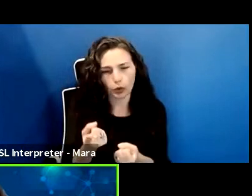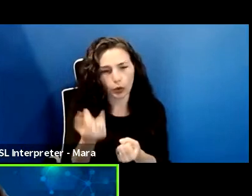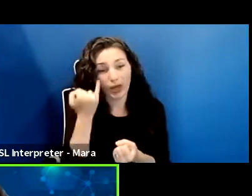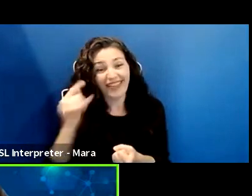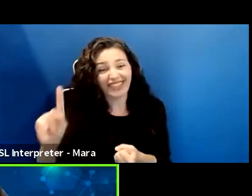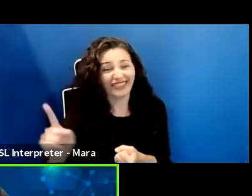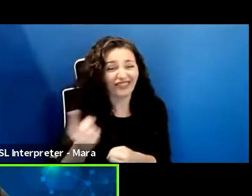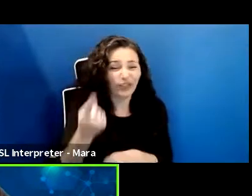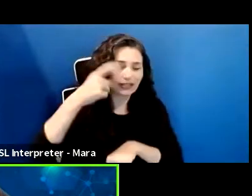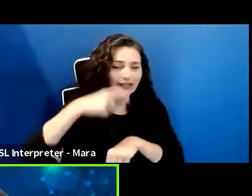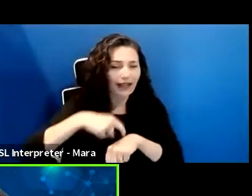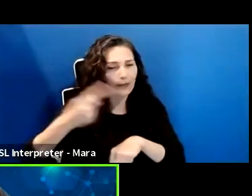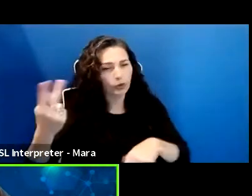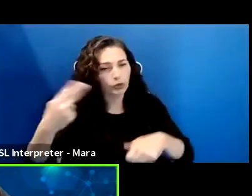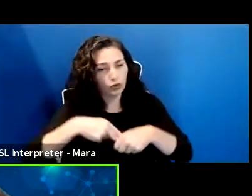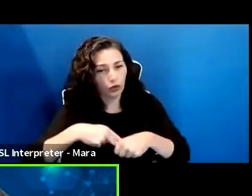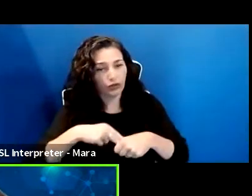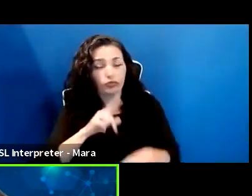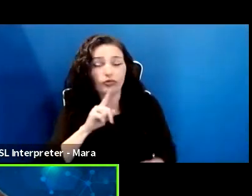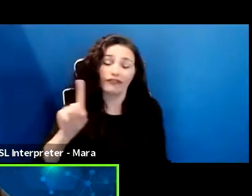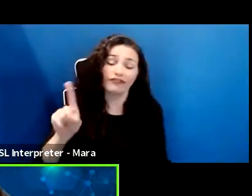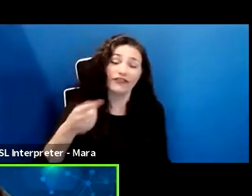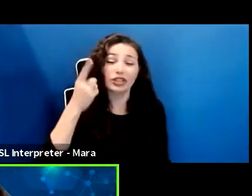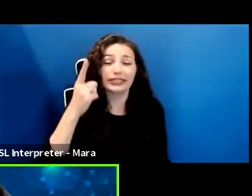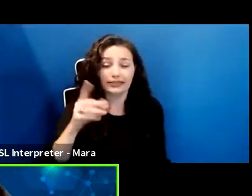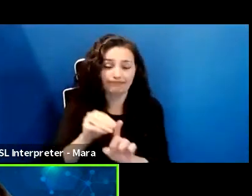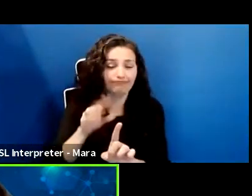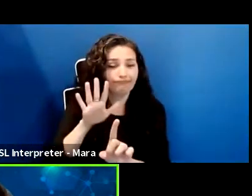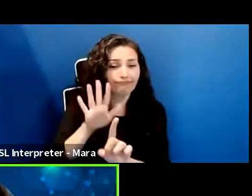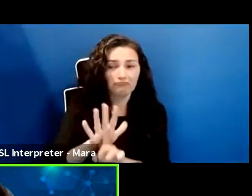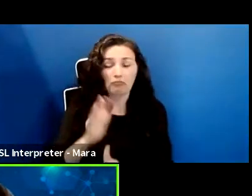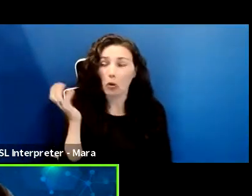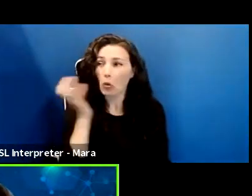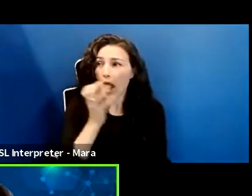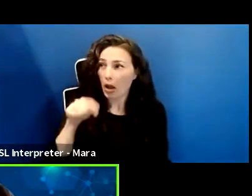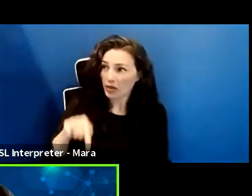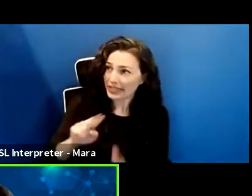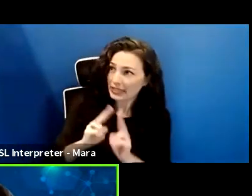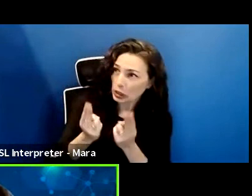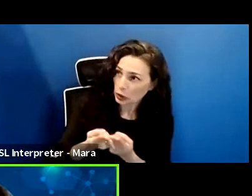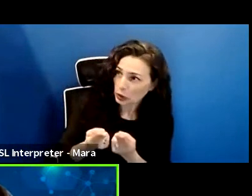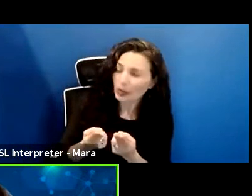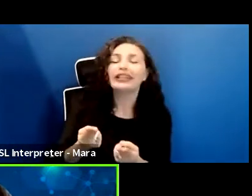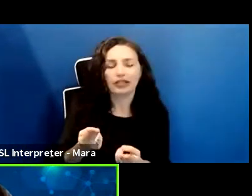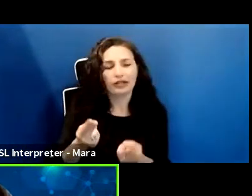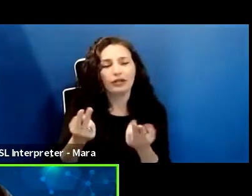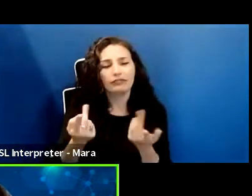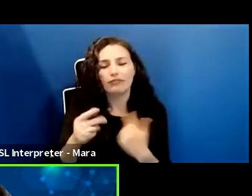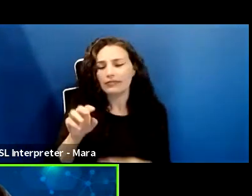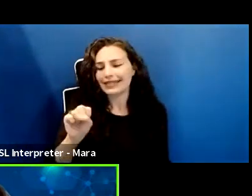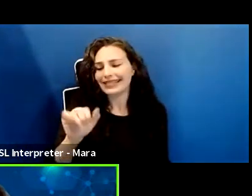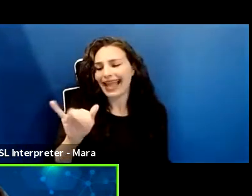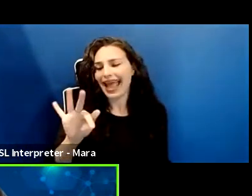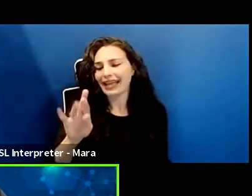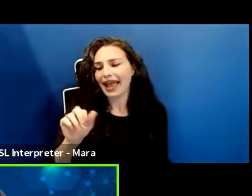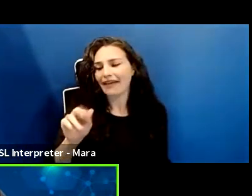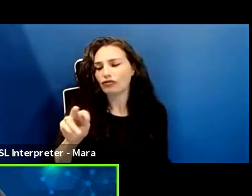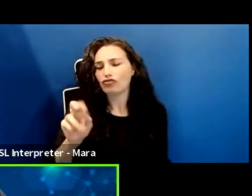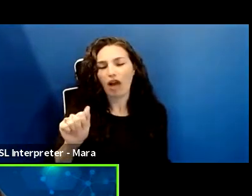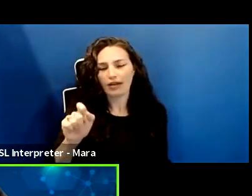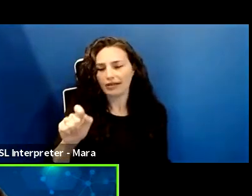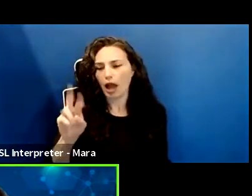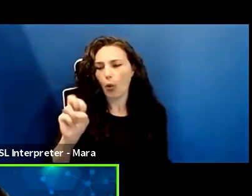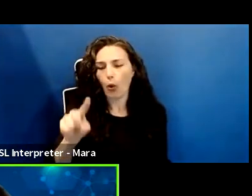very first time, and this is your first exposure to the union, please visit us at sagaftra.org. That's